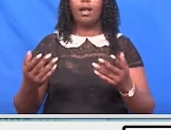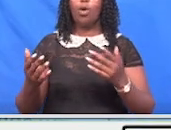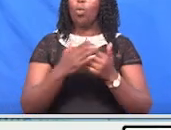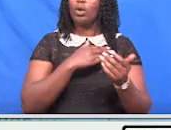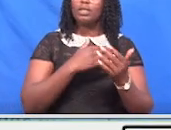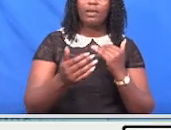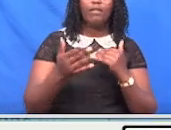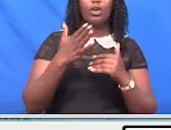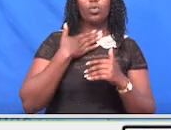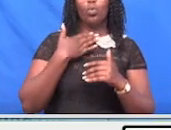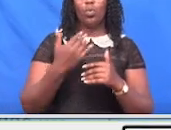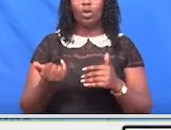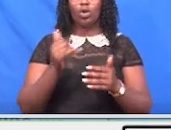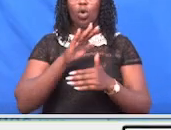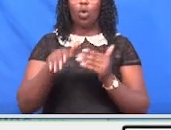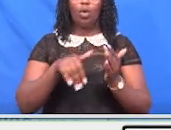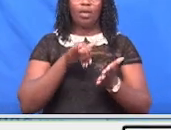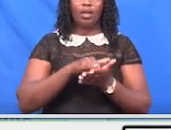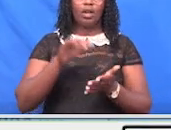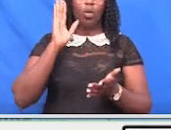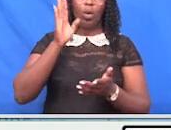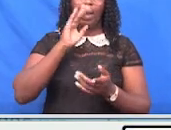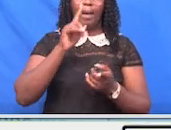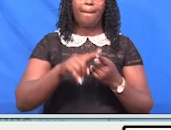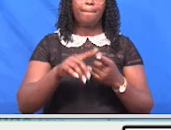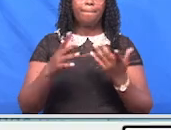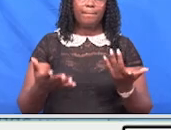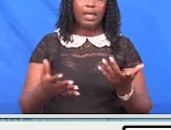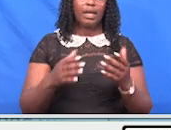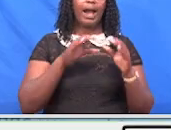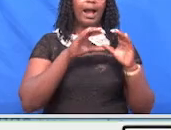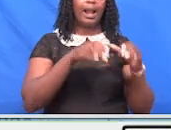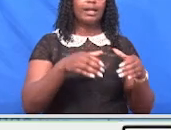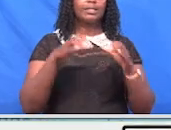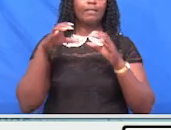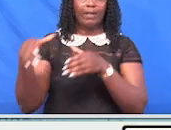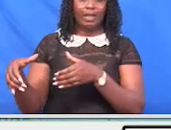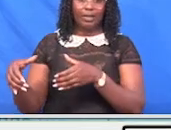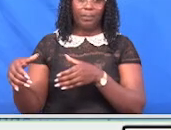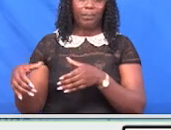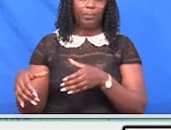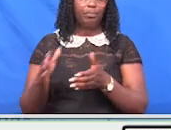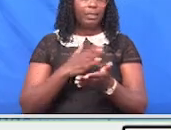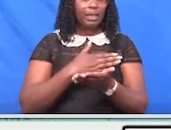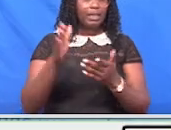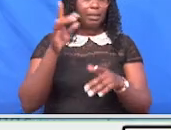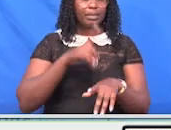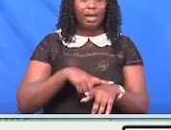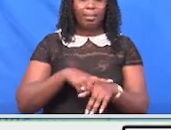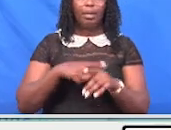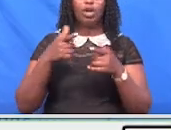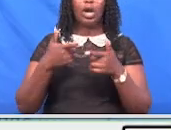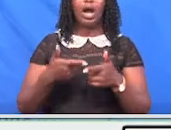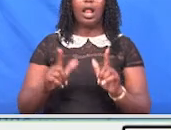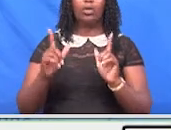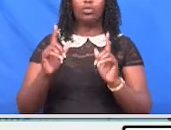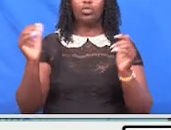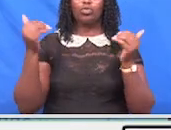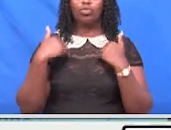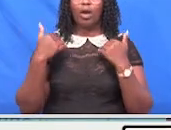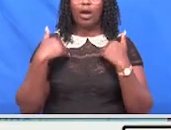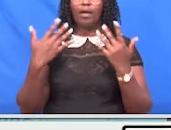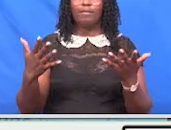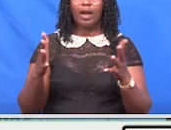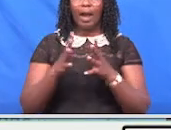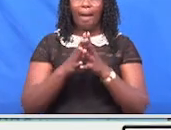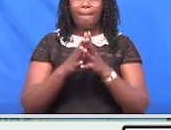it according to what exactly you'd want. And allow me to say that sometimes you can have a